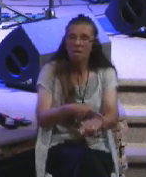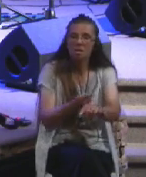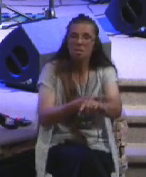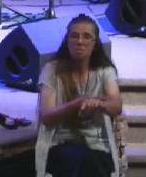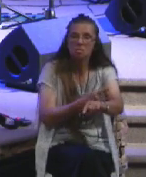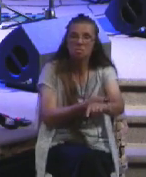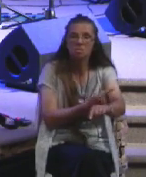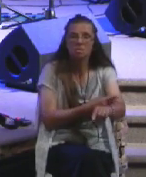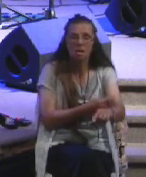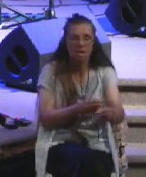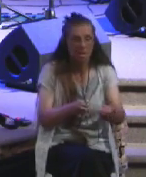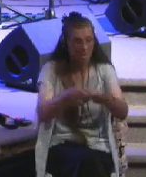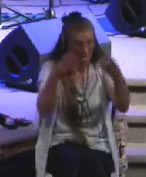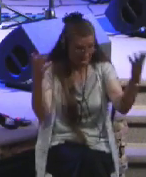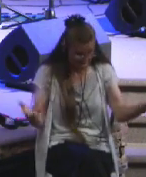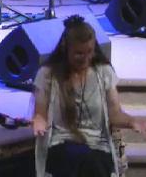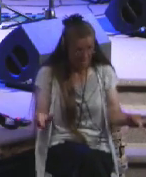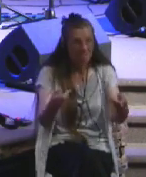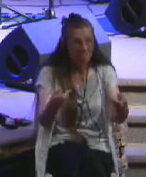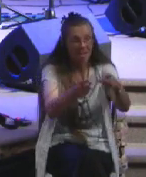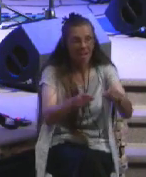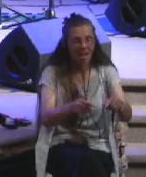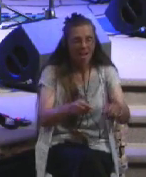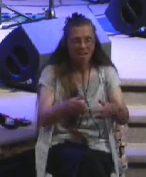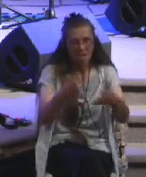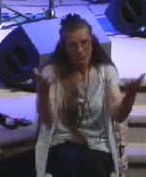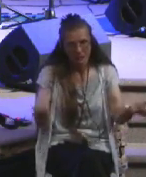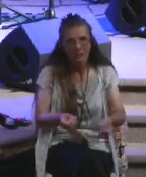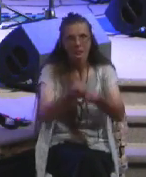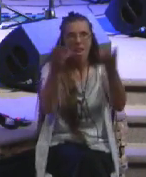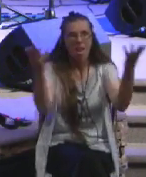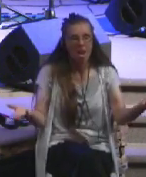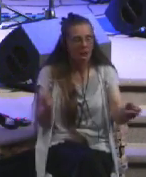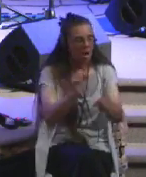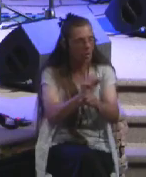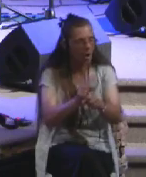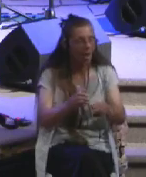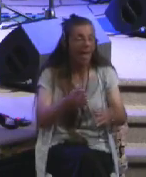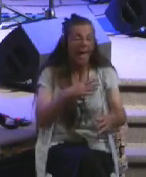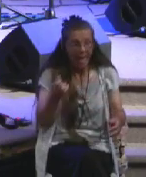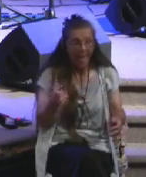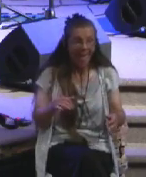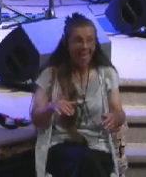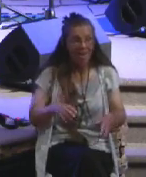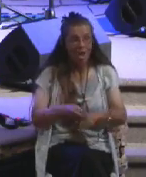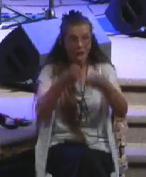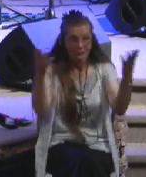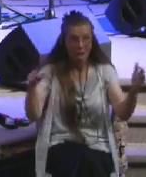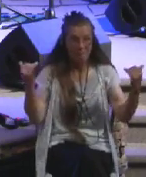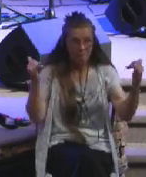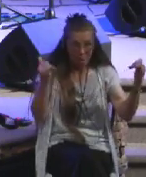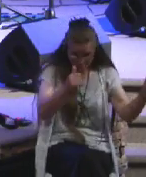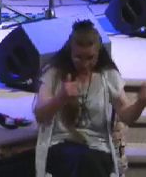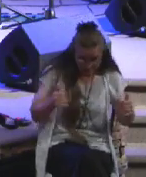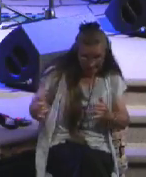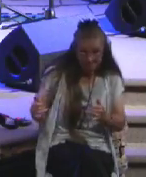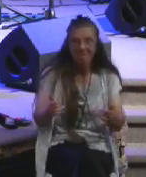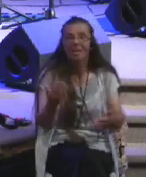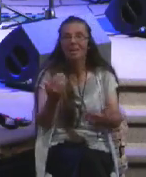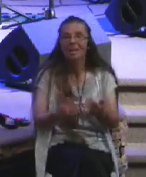big event. As you're doing a lot of work, there's also a lot of partying that goes on, kind of like the end of the harvest kind of thing. We're all going to